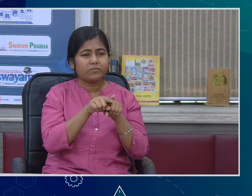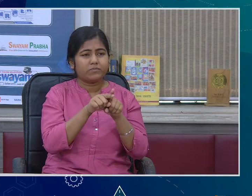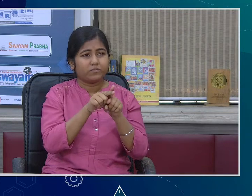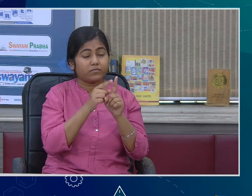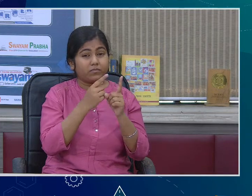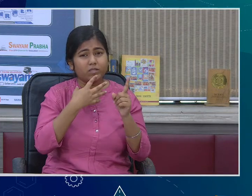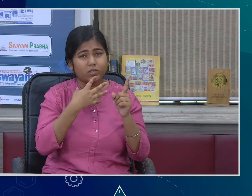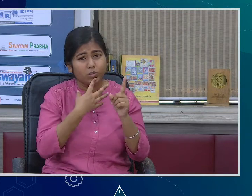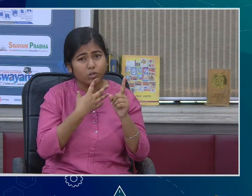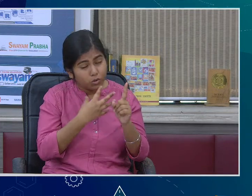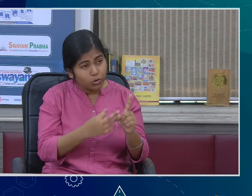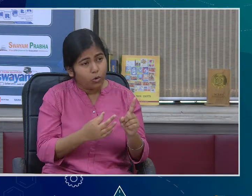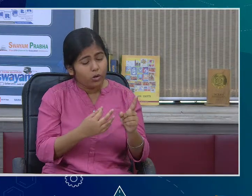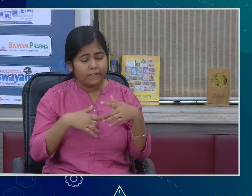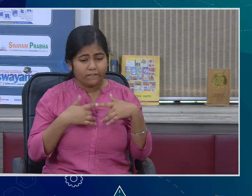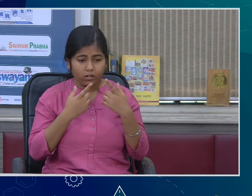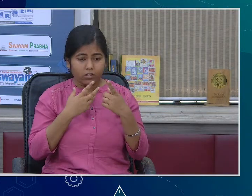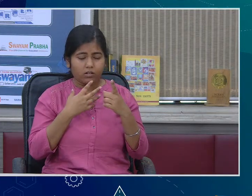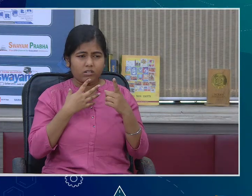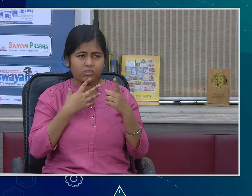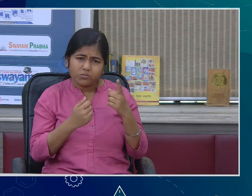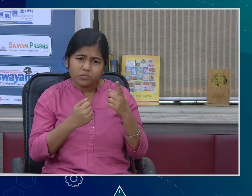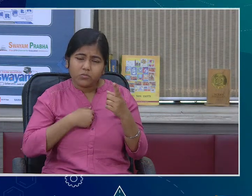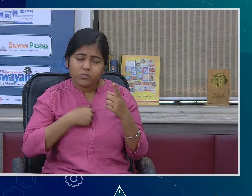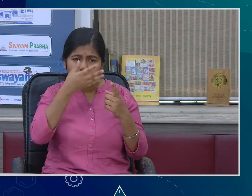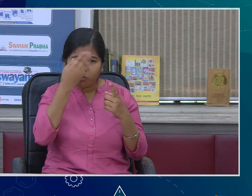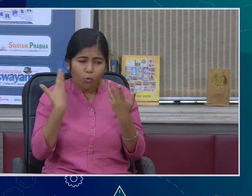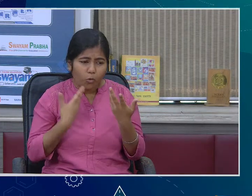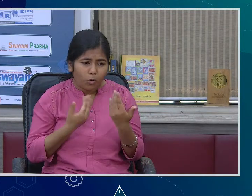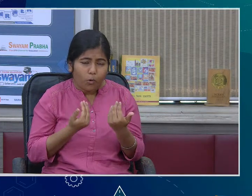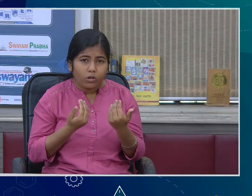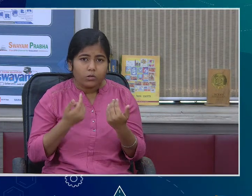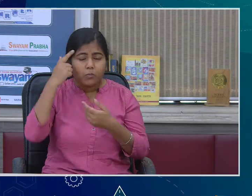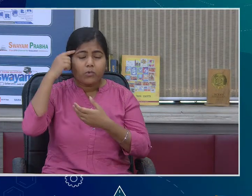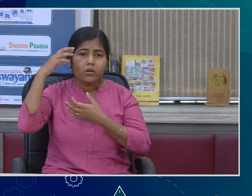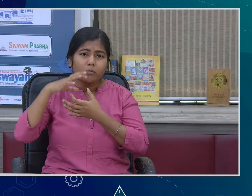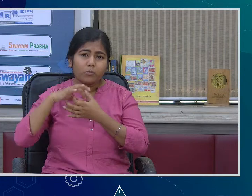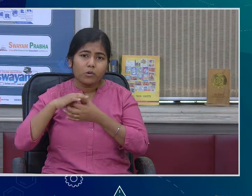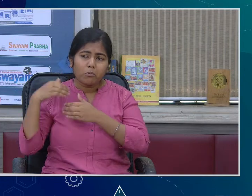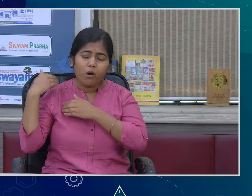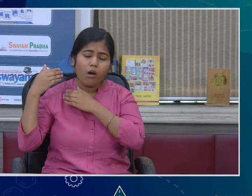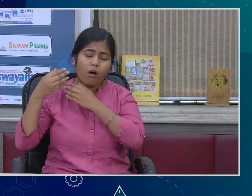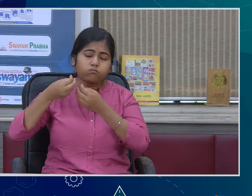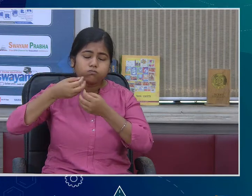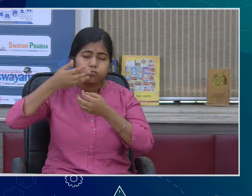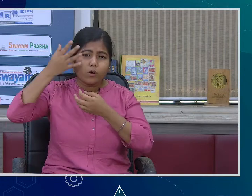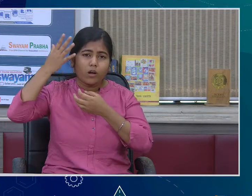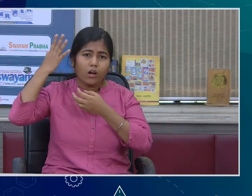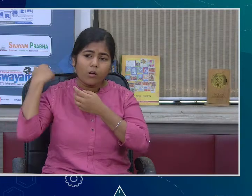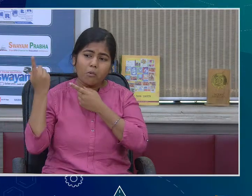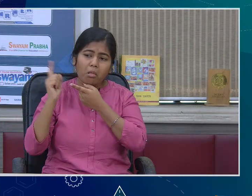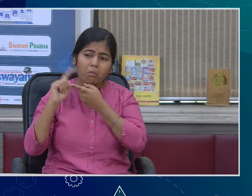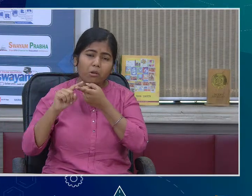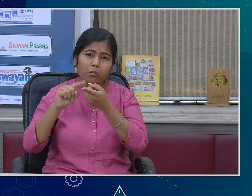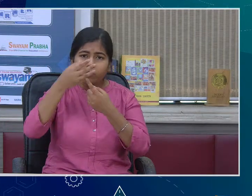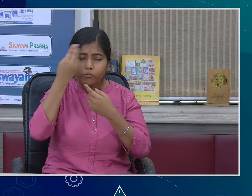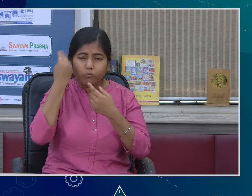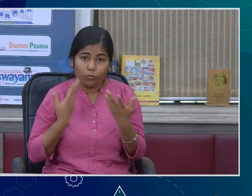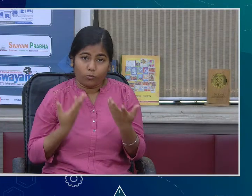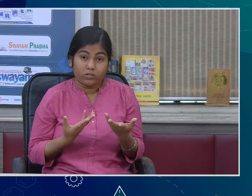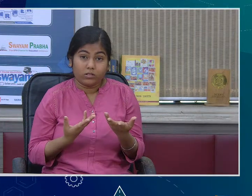seriously has lapse of memory. So till end, we are not able to know what is the truth behind the whole incident.